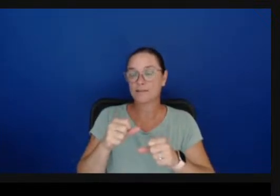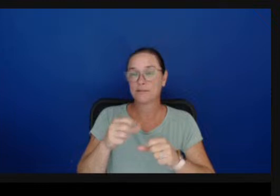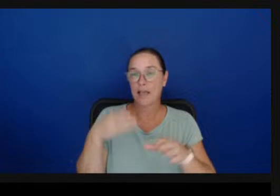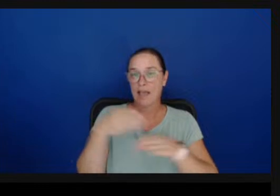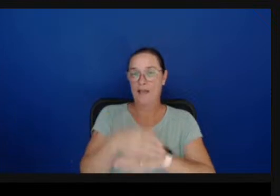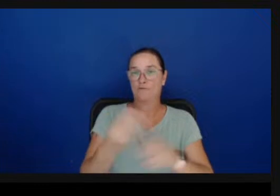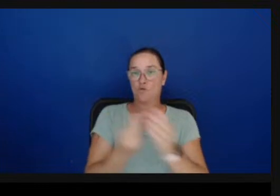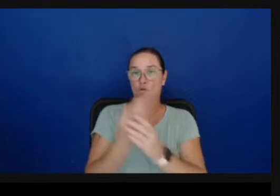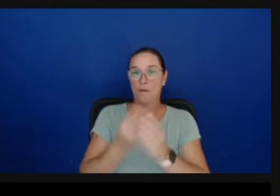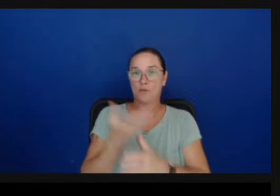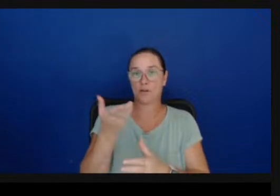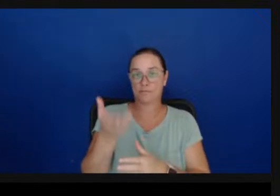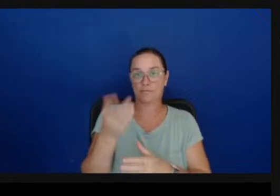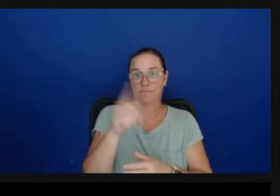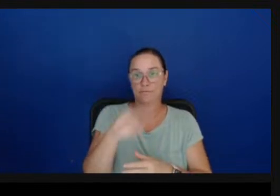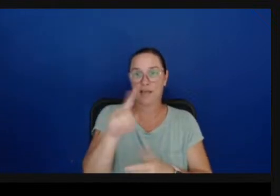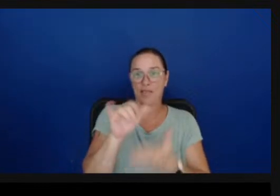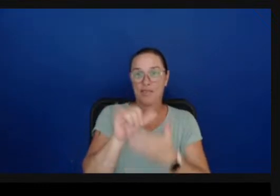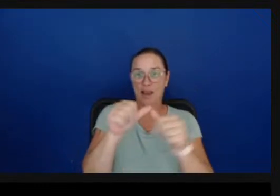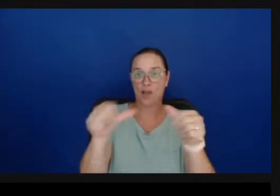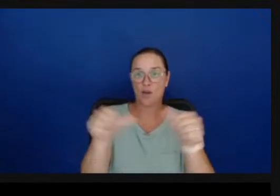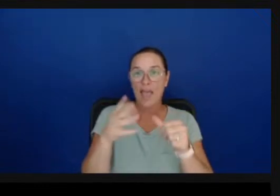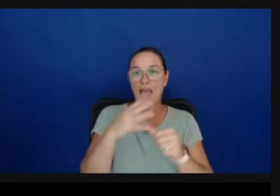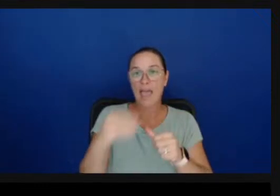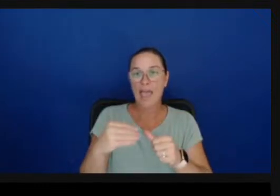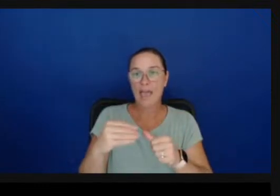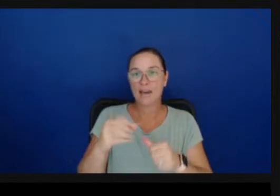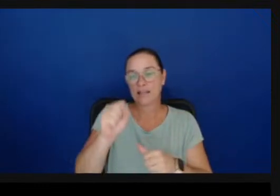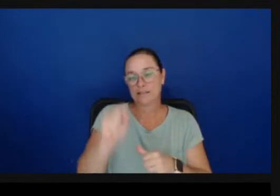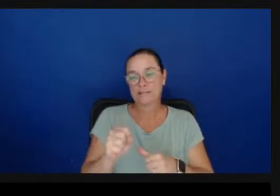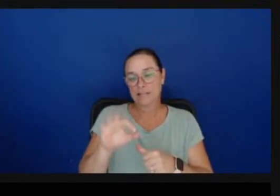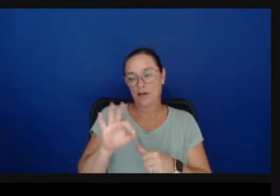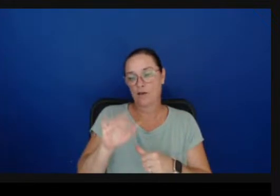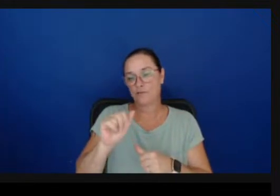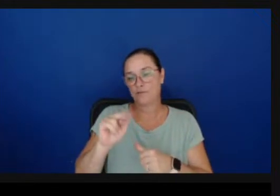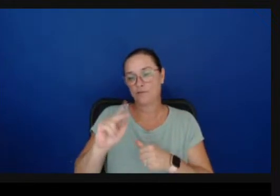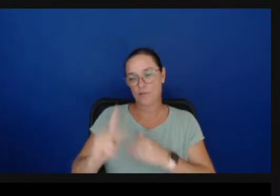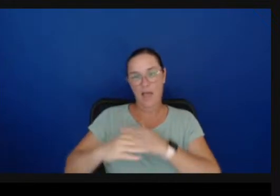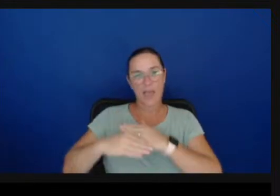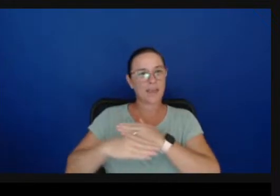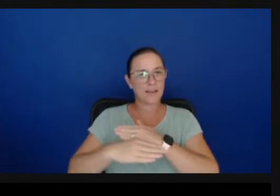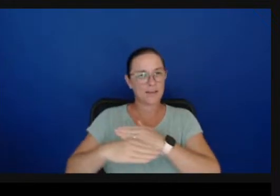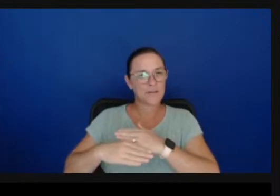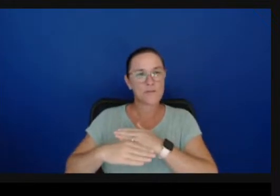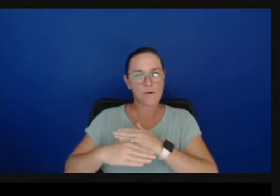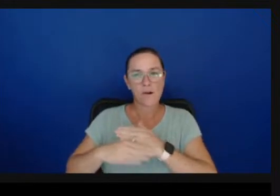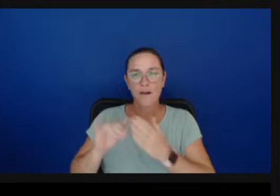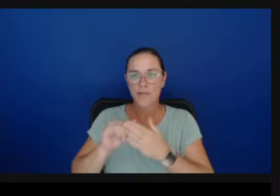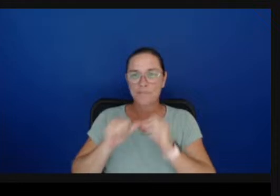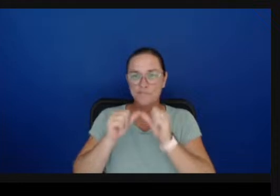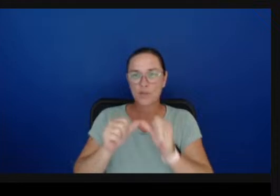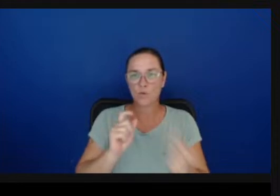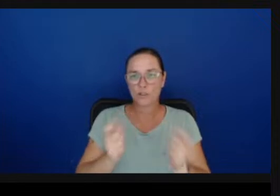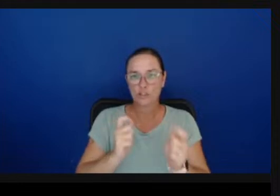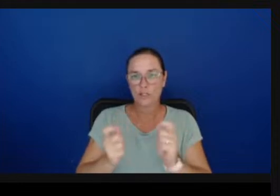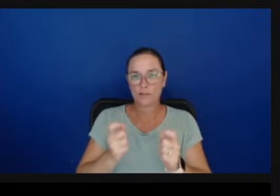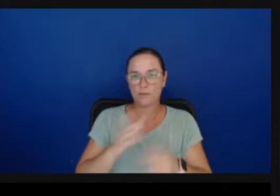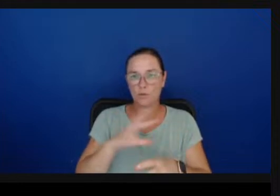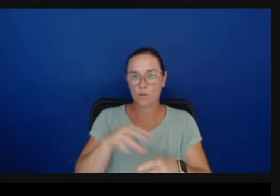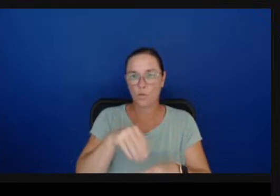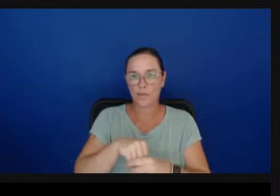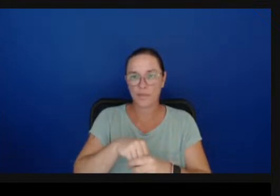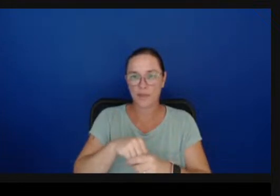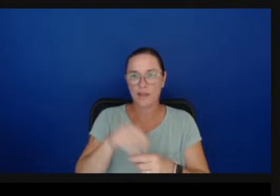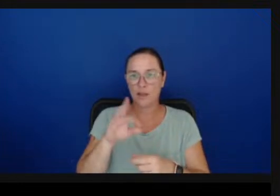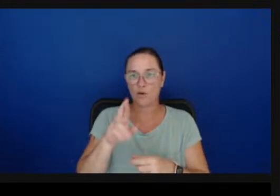eruption, as well as some on the south flank that accommodate that continued adjustment underground within the rift, the